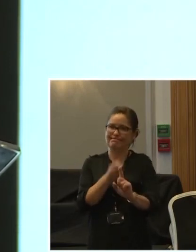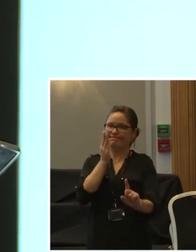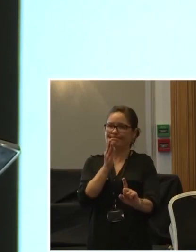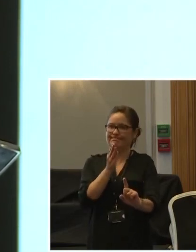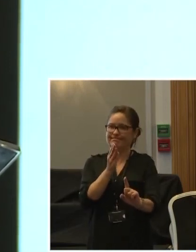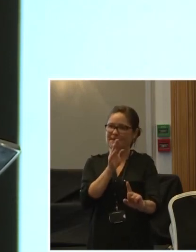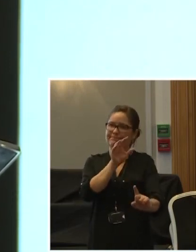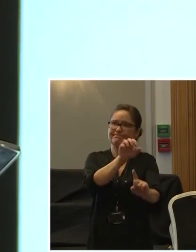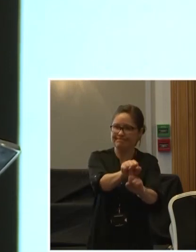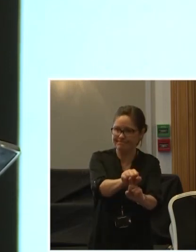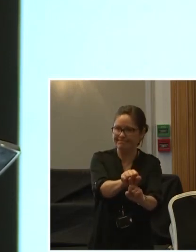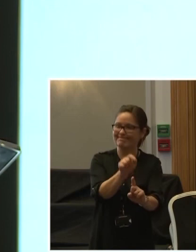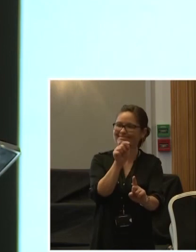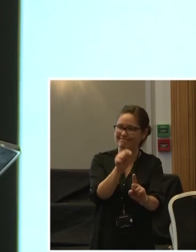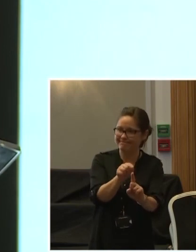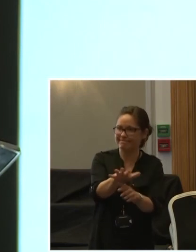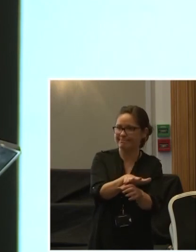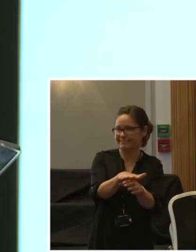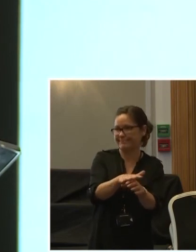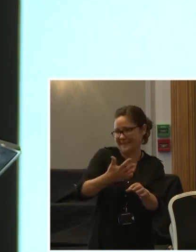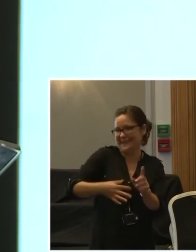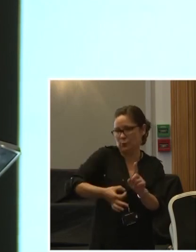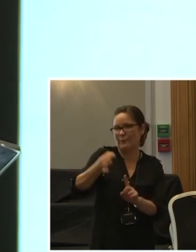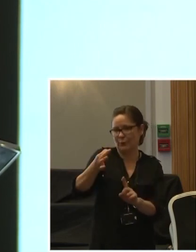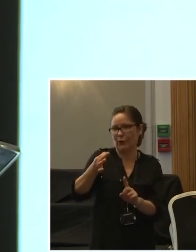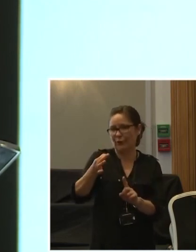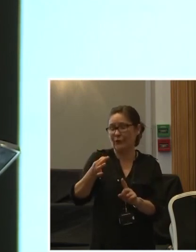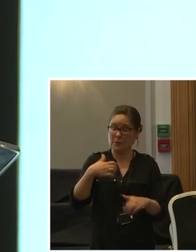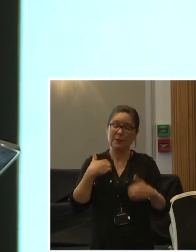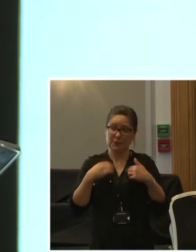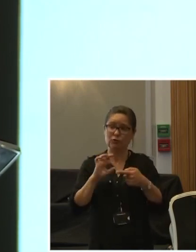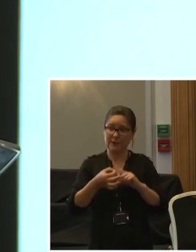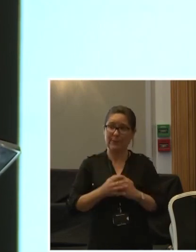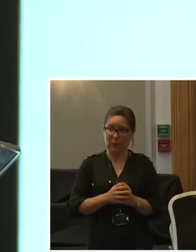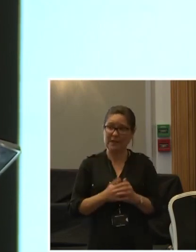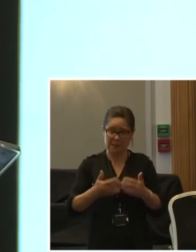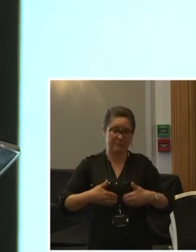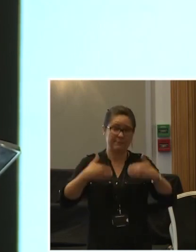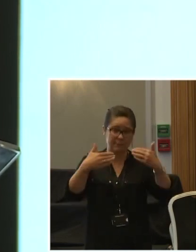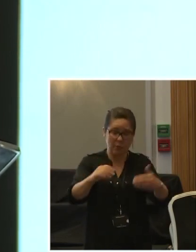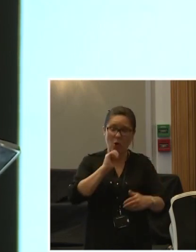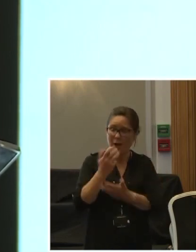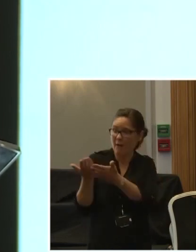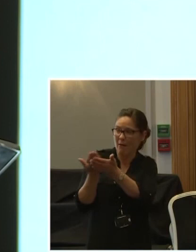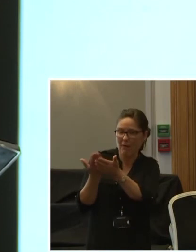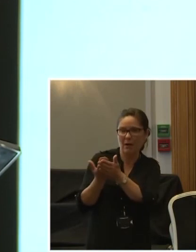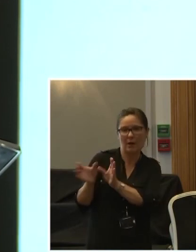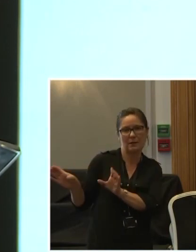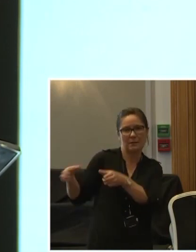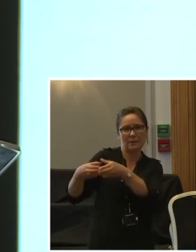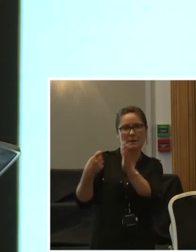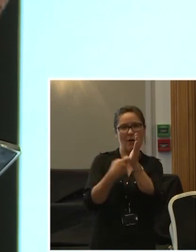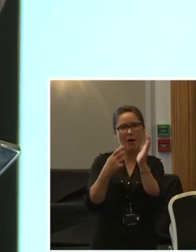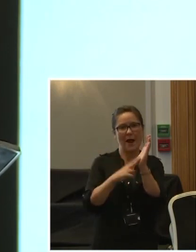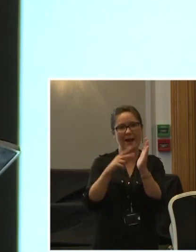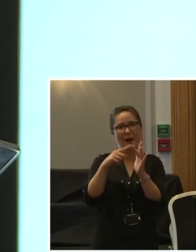interaction. So I think that's a really interesting point that actually I'll take forward, probably with my RNIB colleagues. I think that's